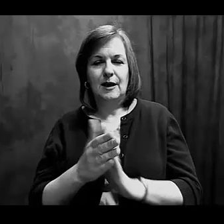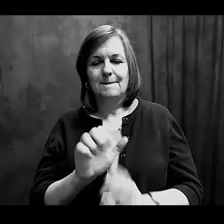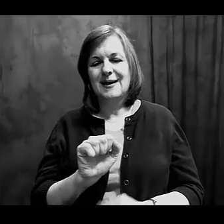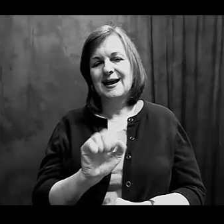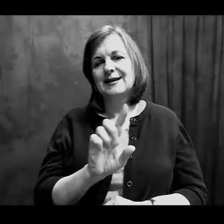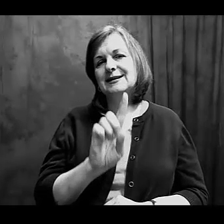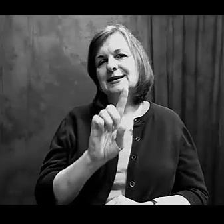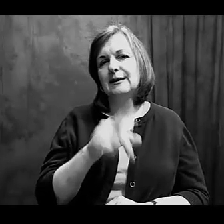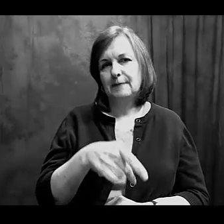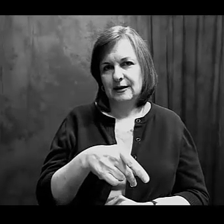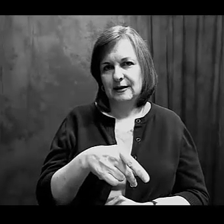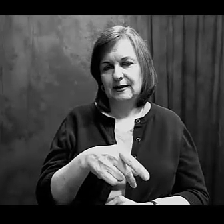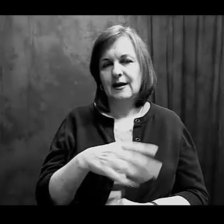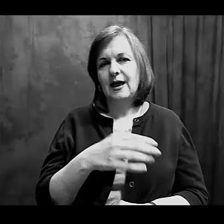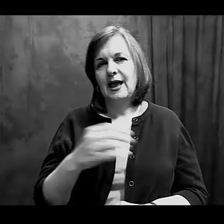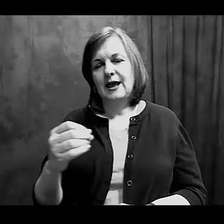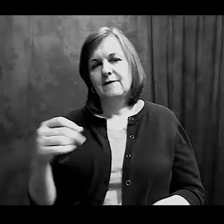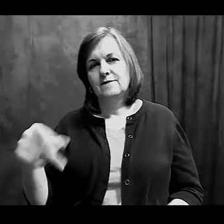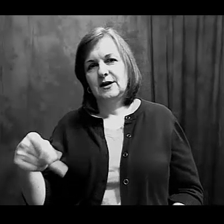into ADP